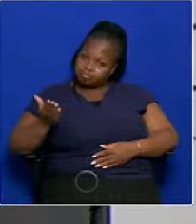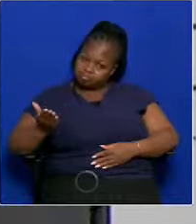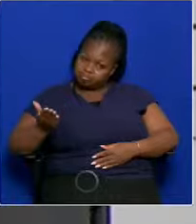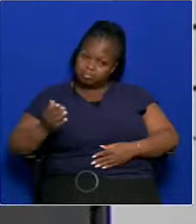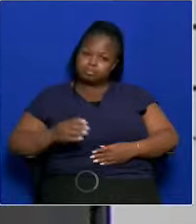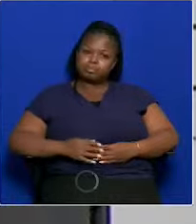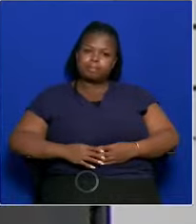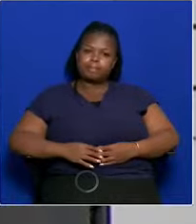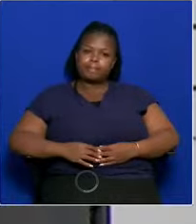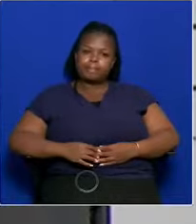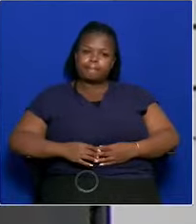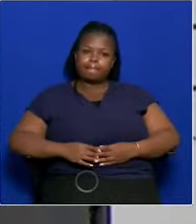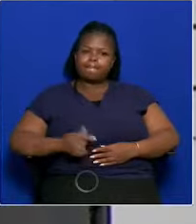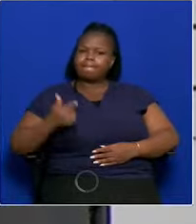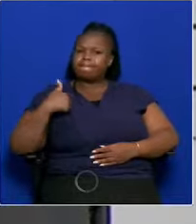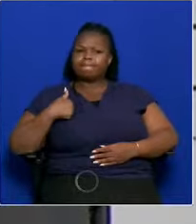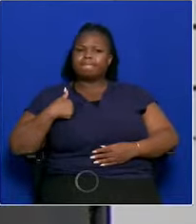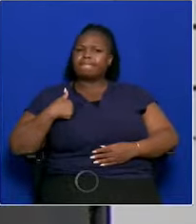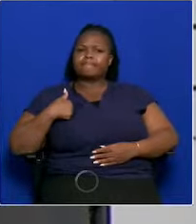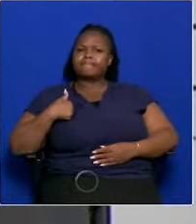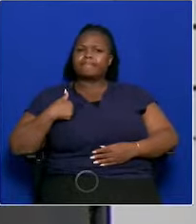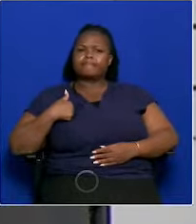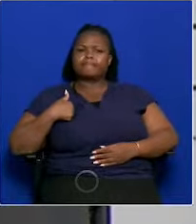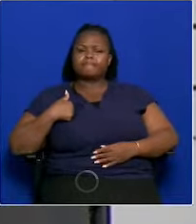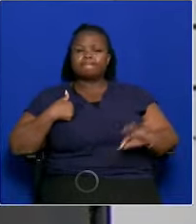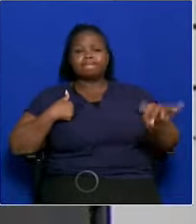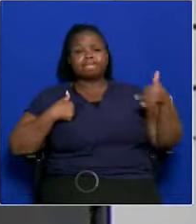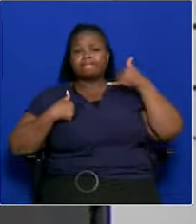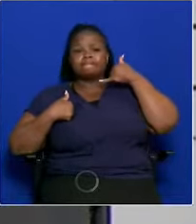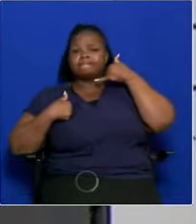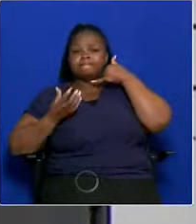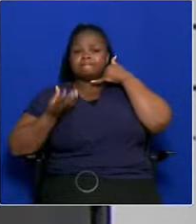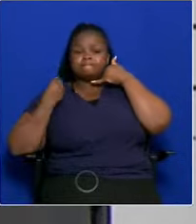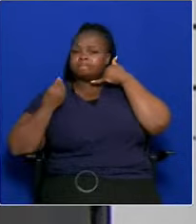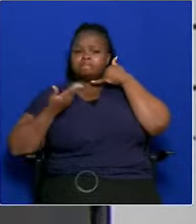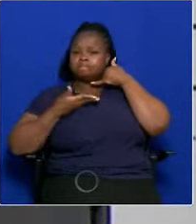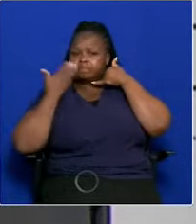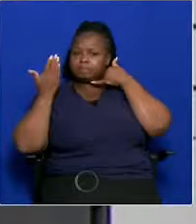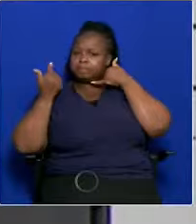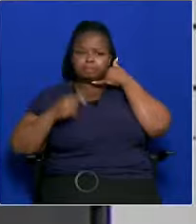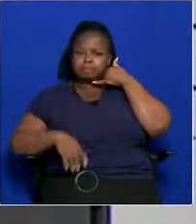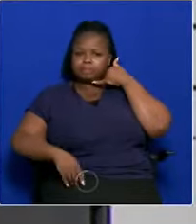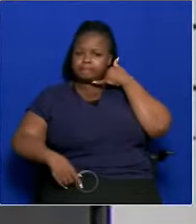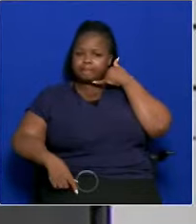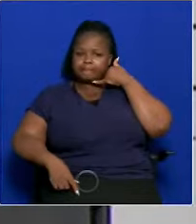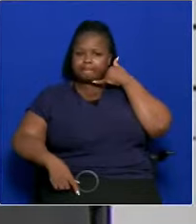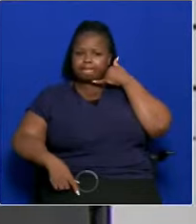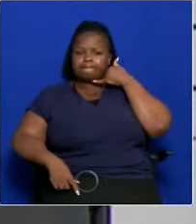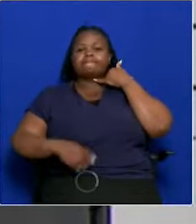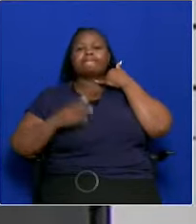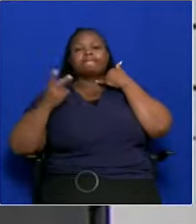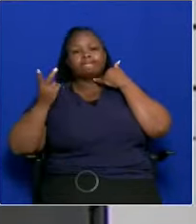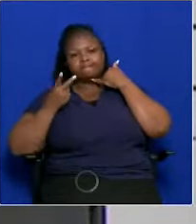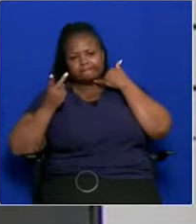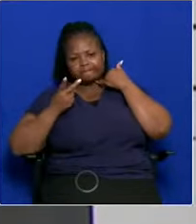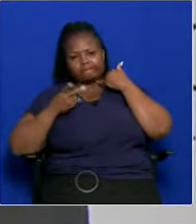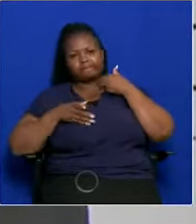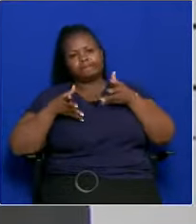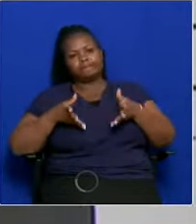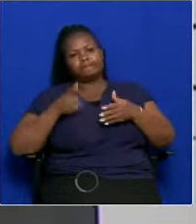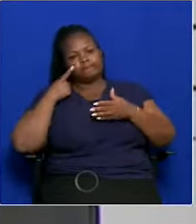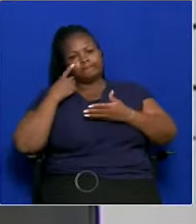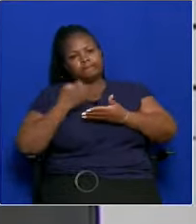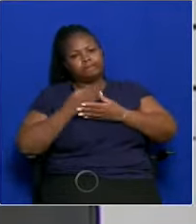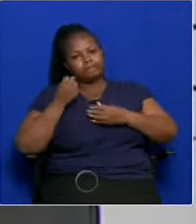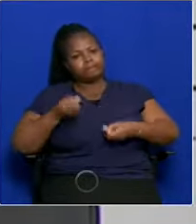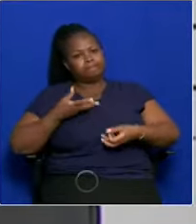I didn't receive any call for that matter. And as it was being testified here, his